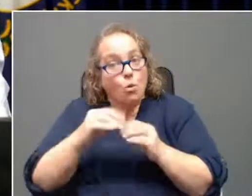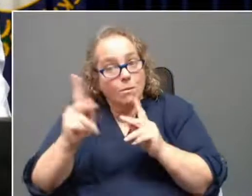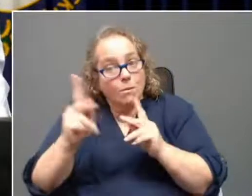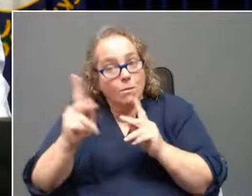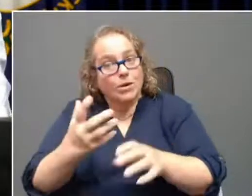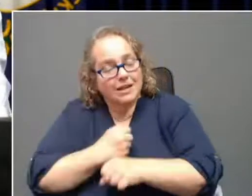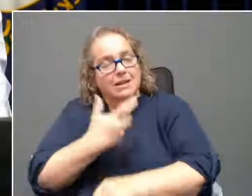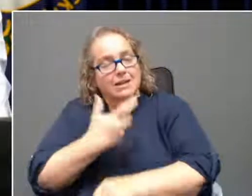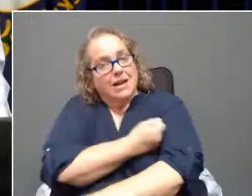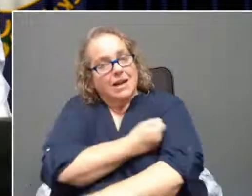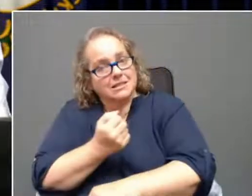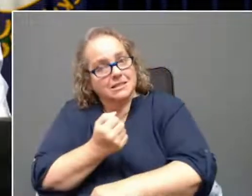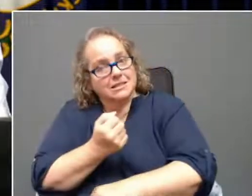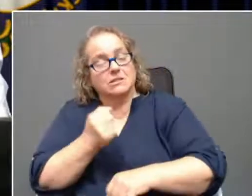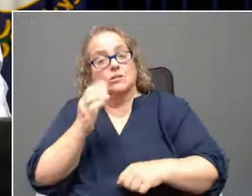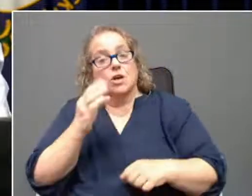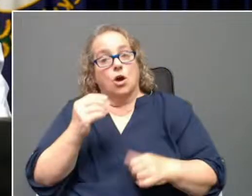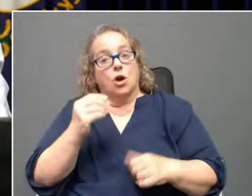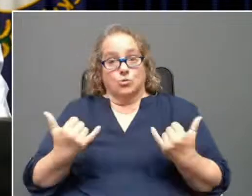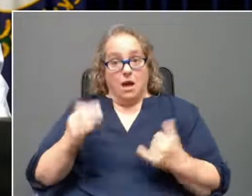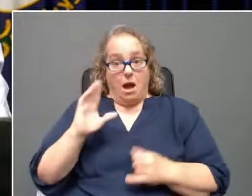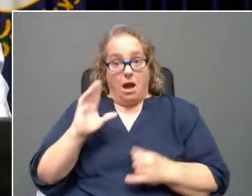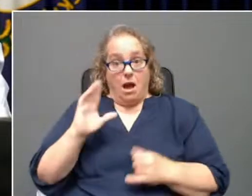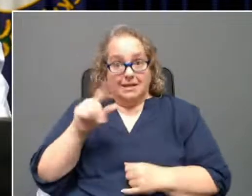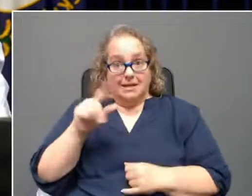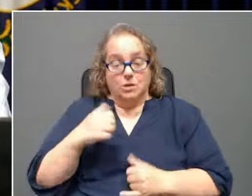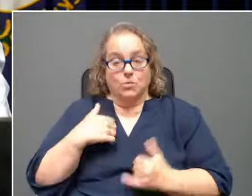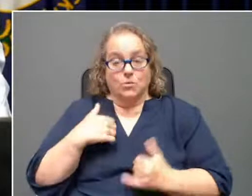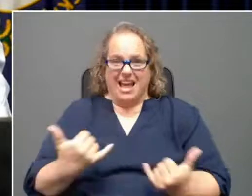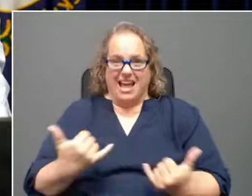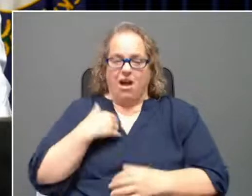today's update, we now have